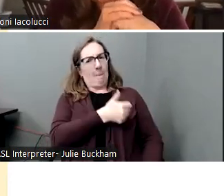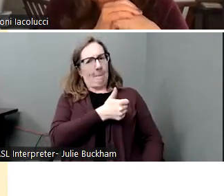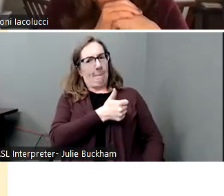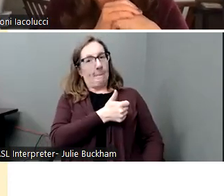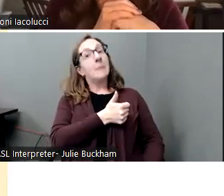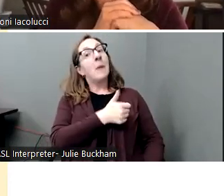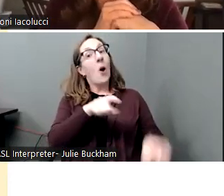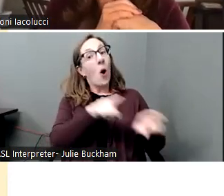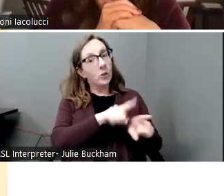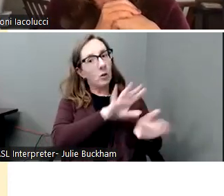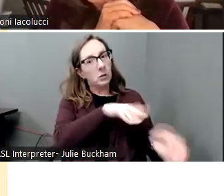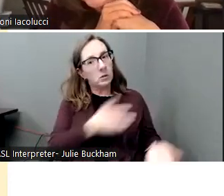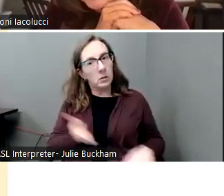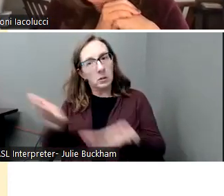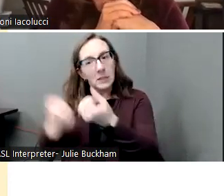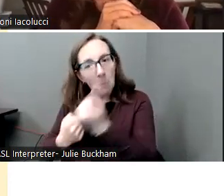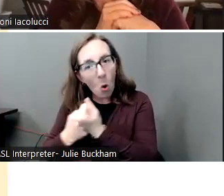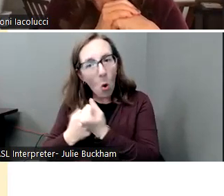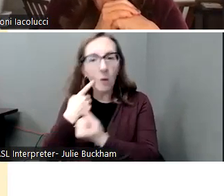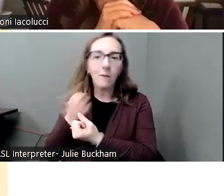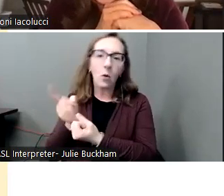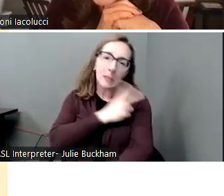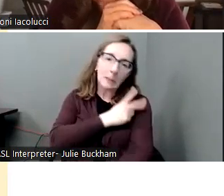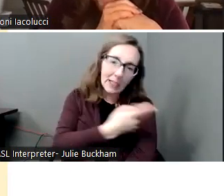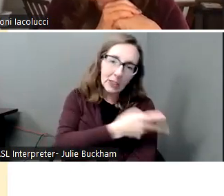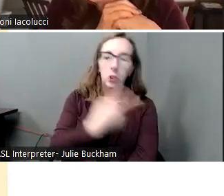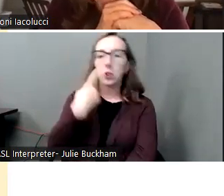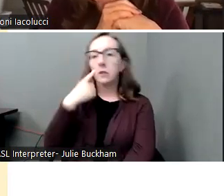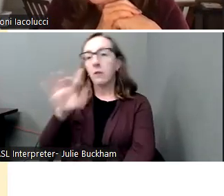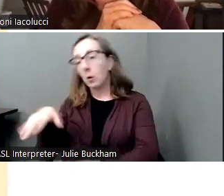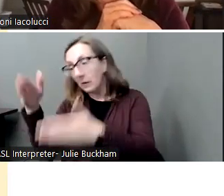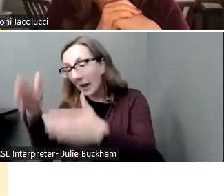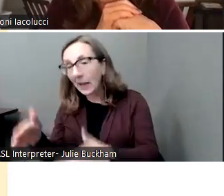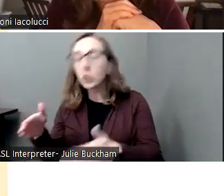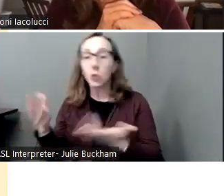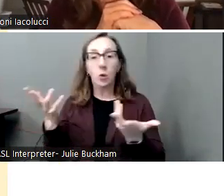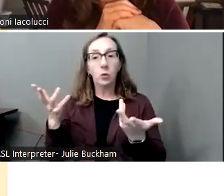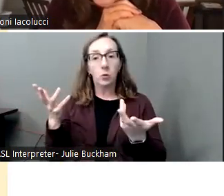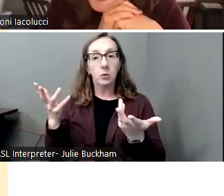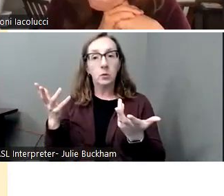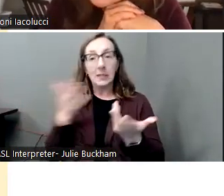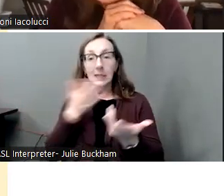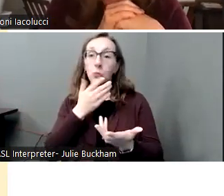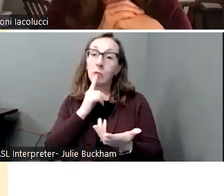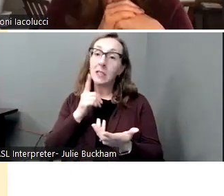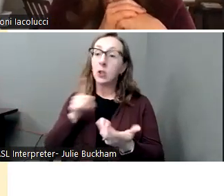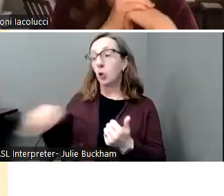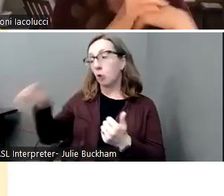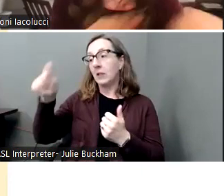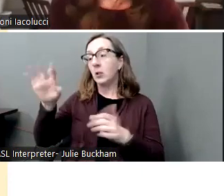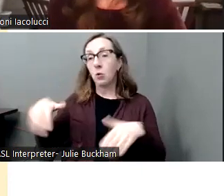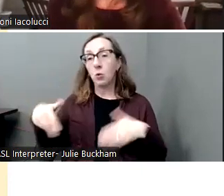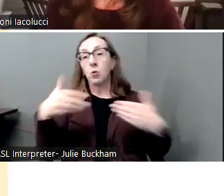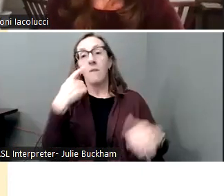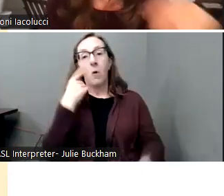source of support for the patient and the provider. So it's in your best interest to accommodate them as well. And this is something I